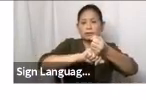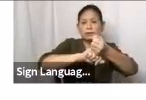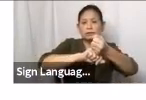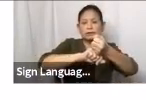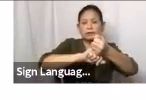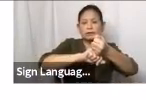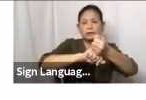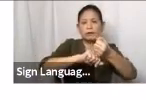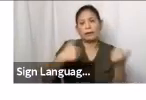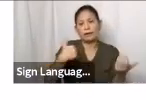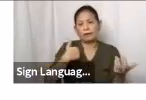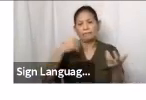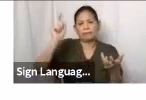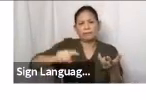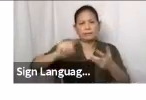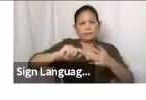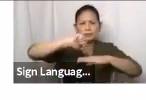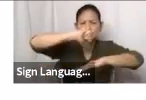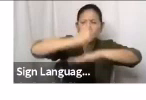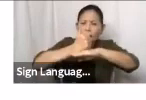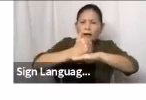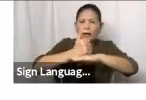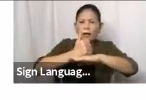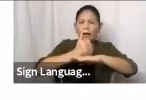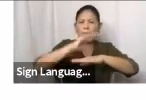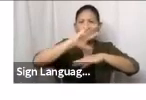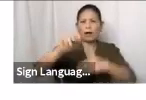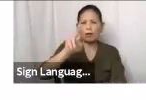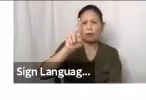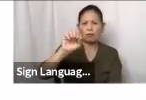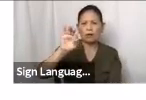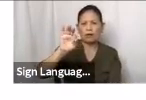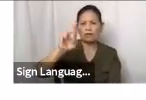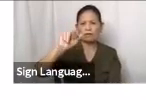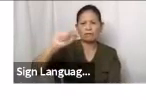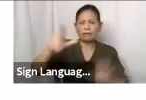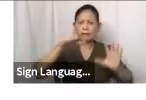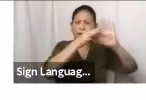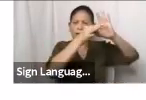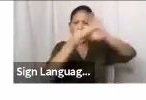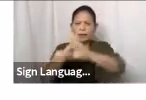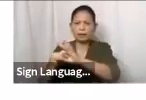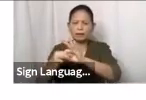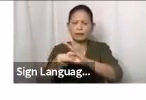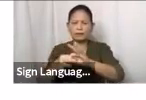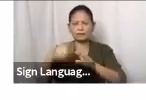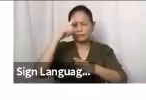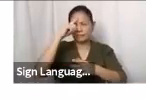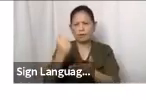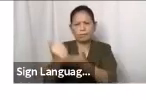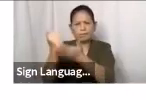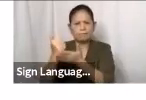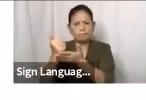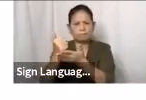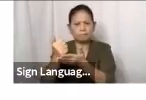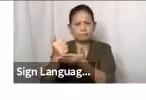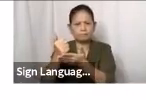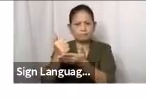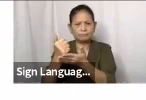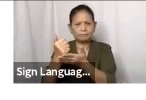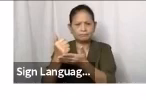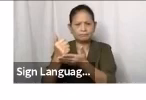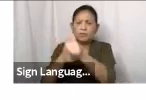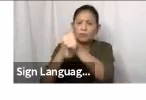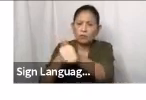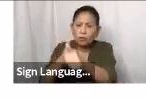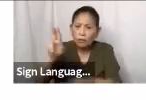There's a need to establish a referral linkages with healthcare settings, including transitioning process. So there is much needed